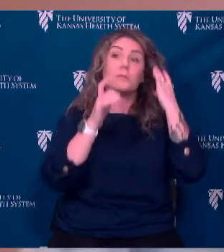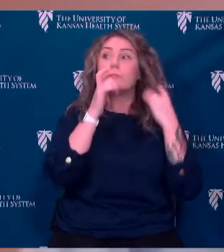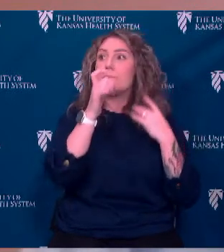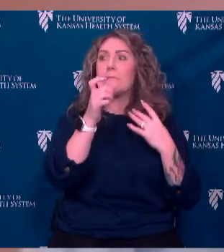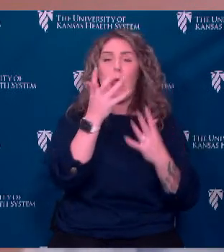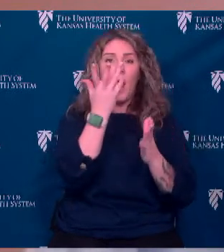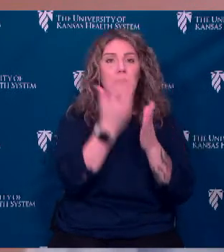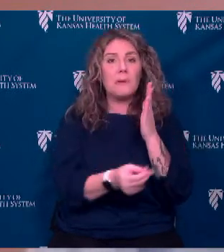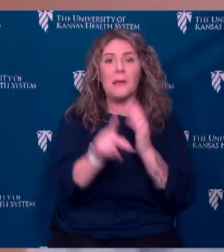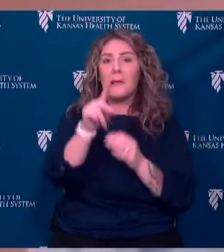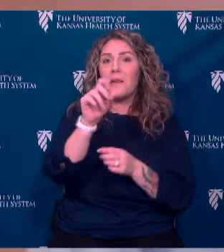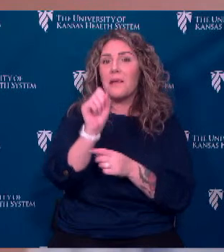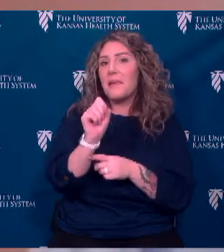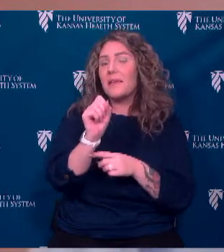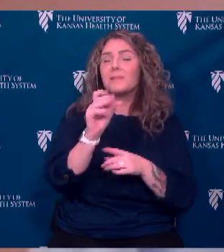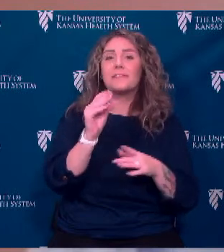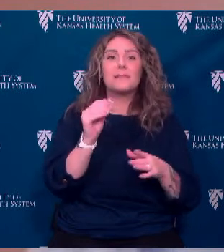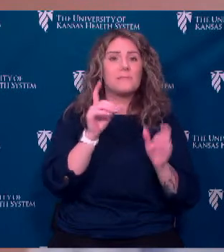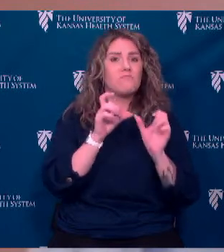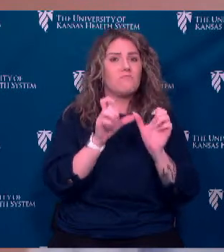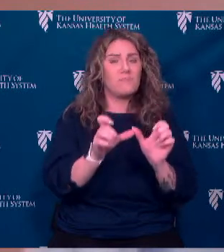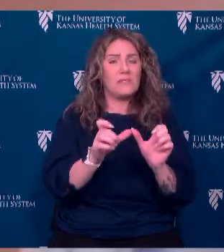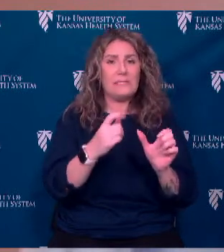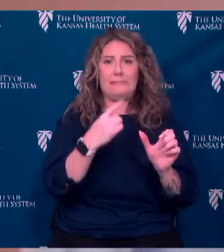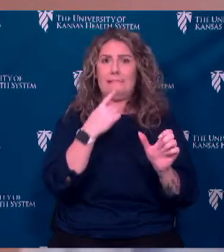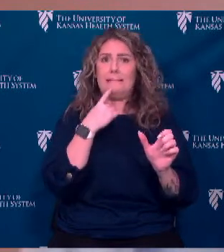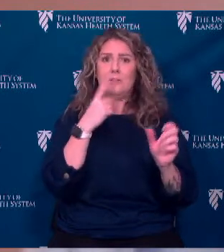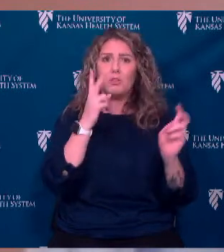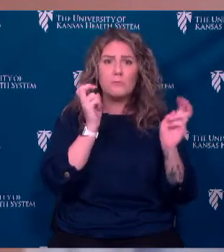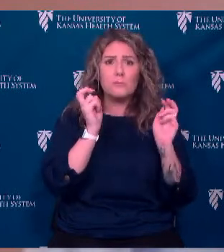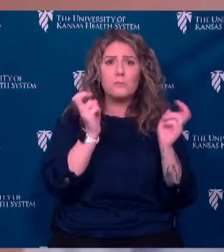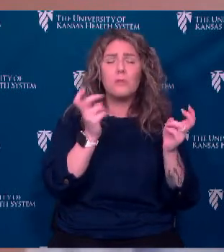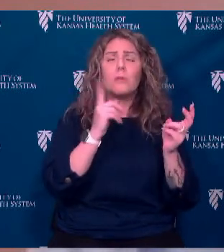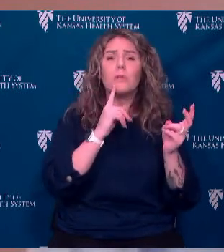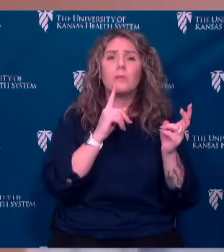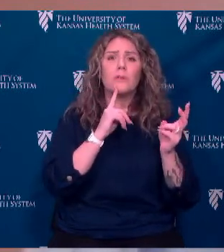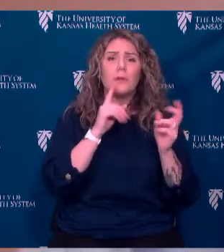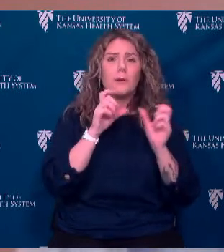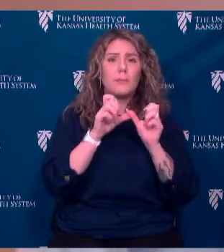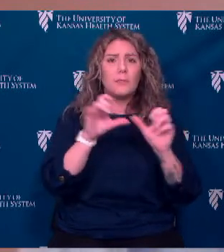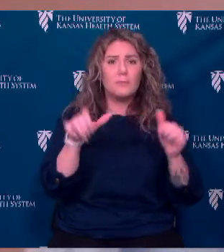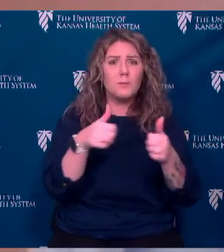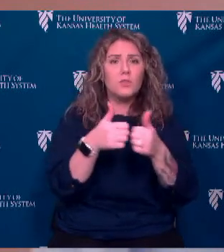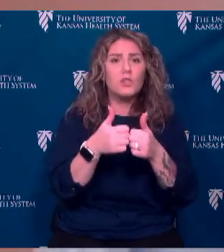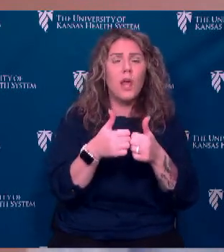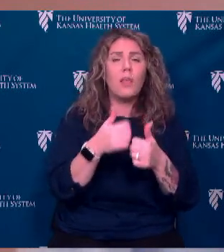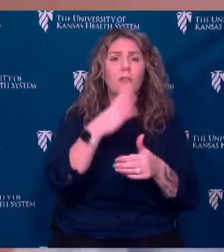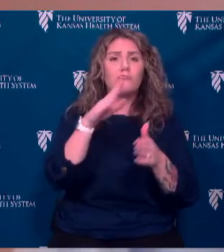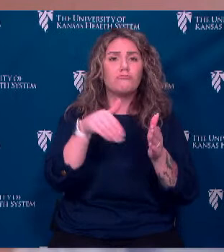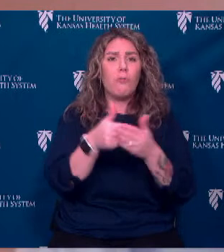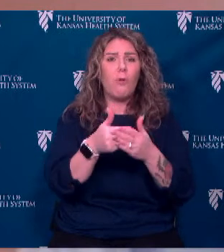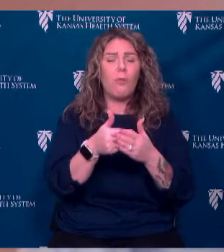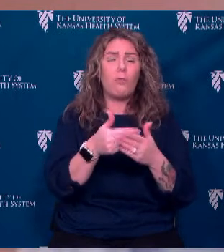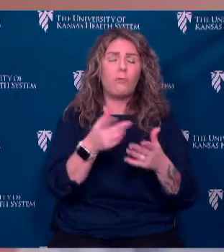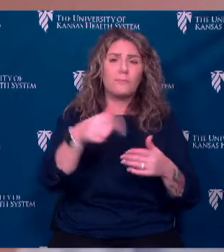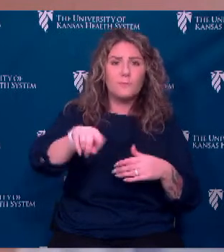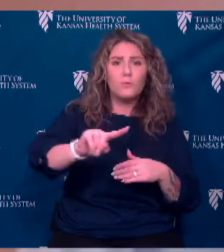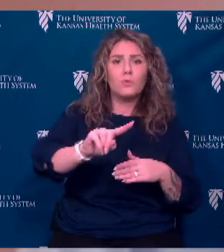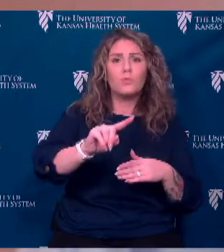It continues to be a serious issue. It continues to be a challenge. I thank all of you